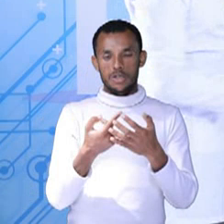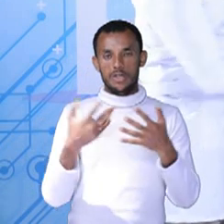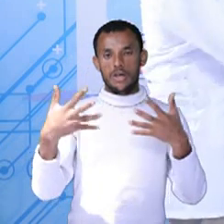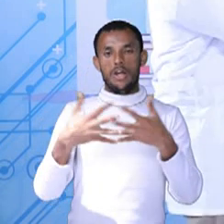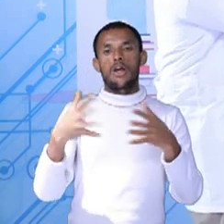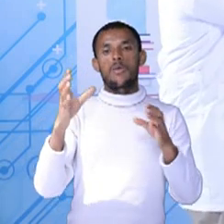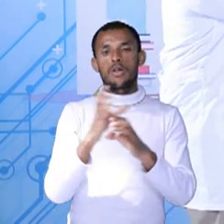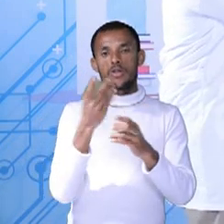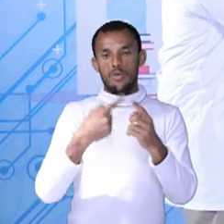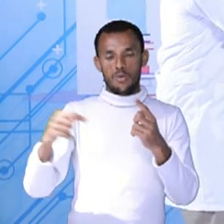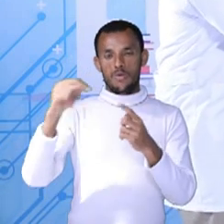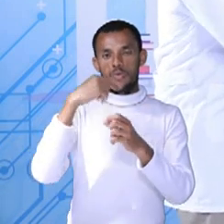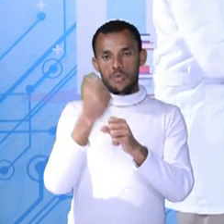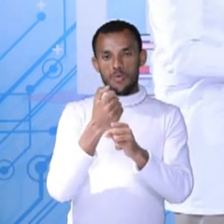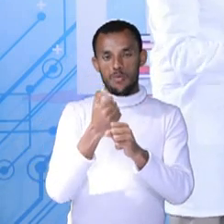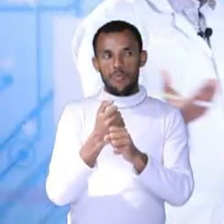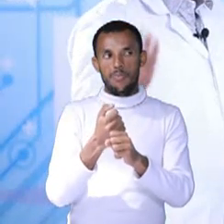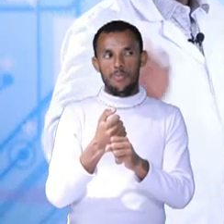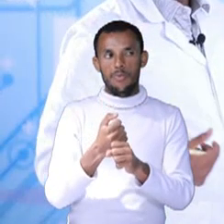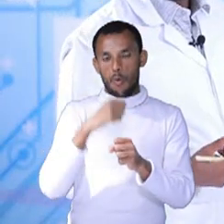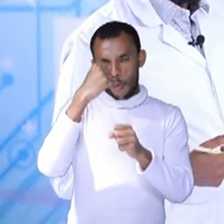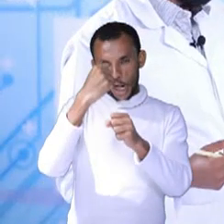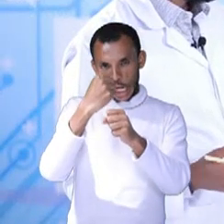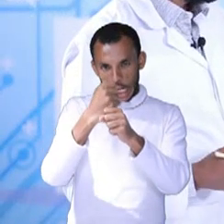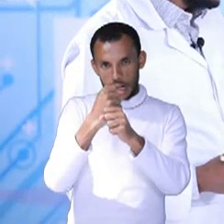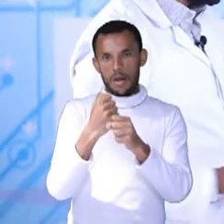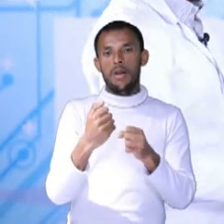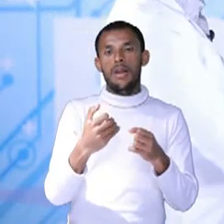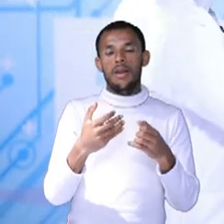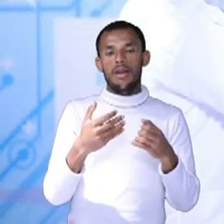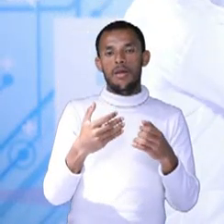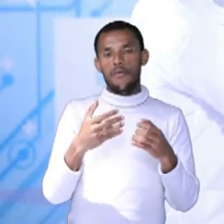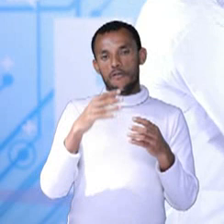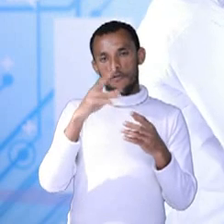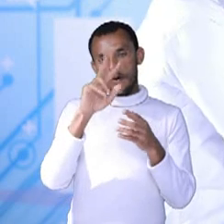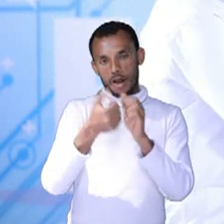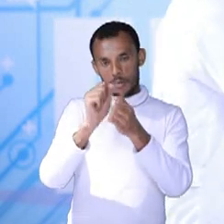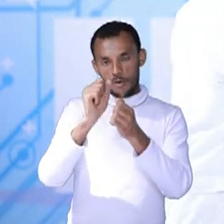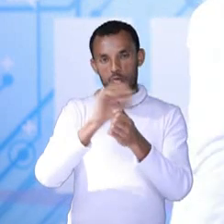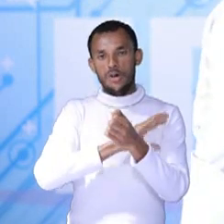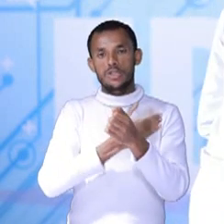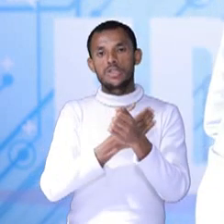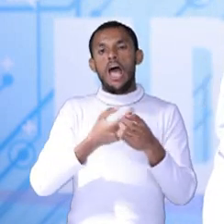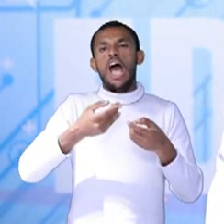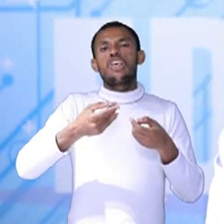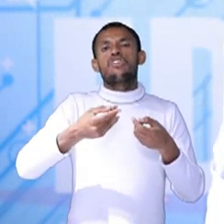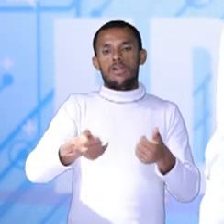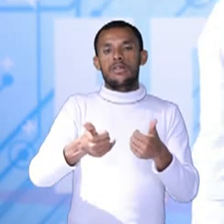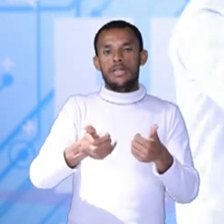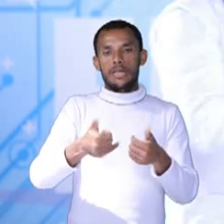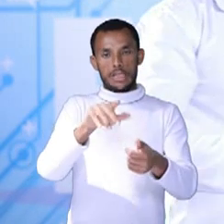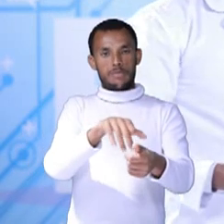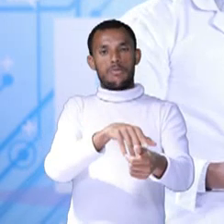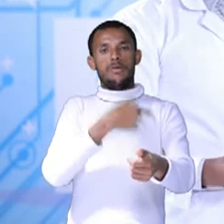to calculate one work done by variable force, to calculate acceleration,